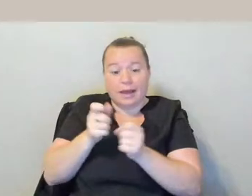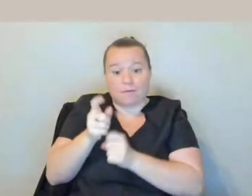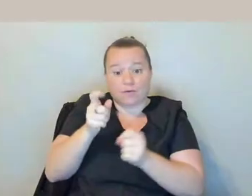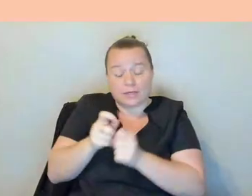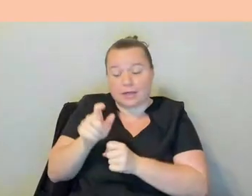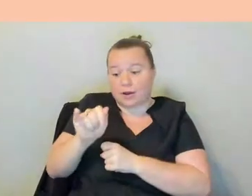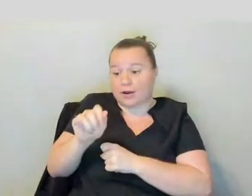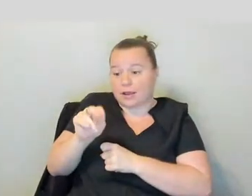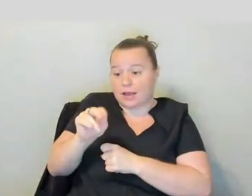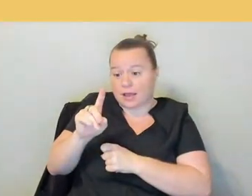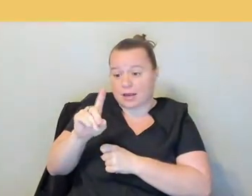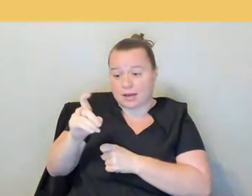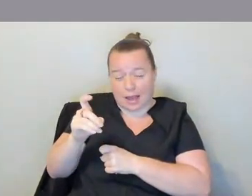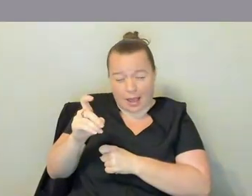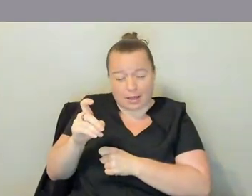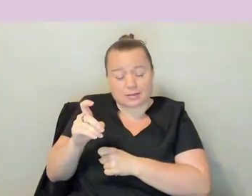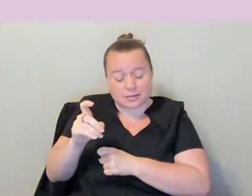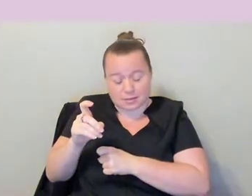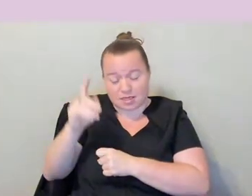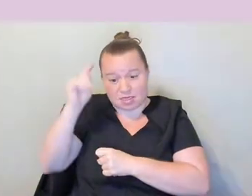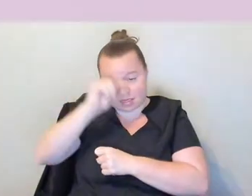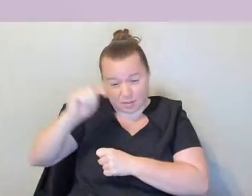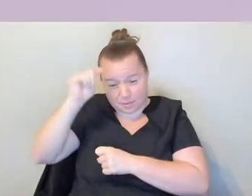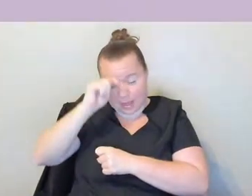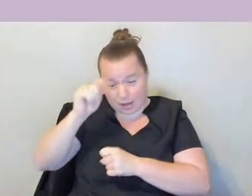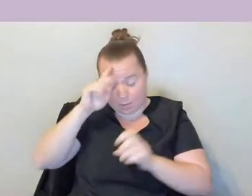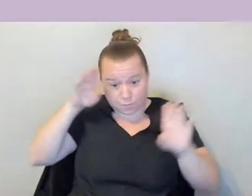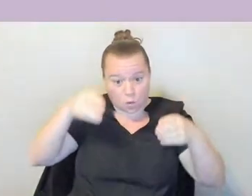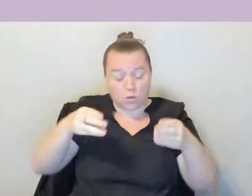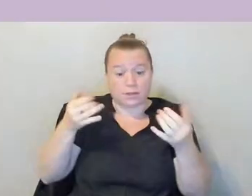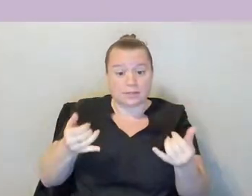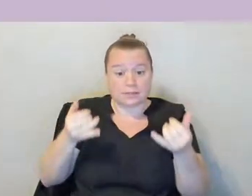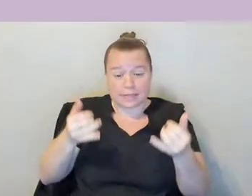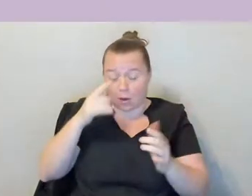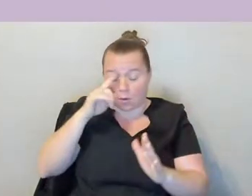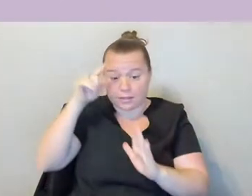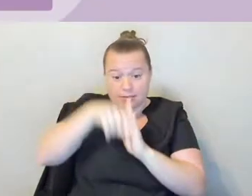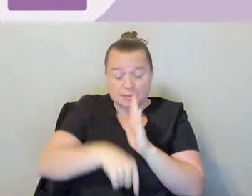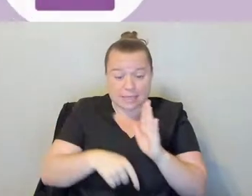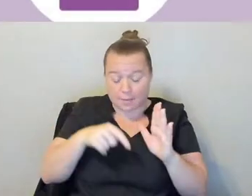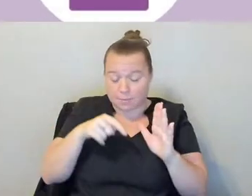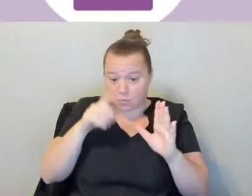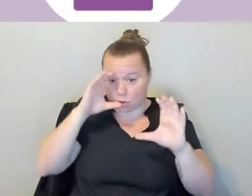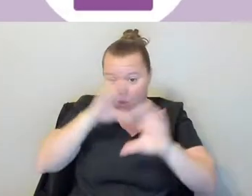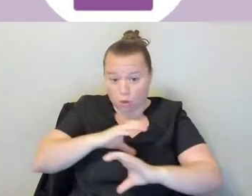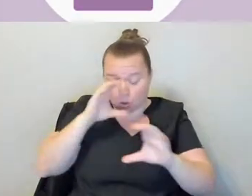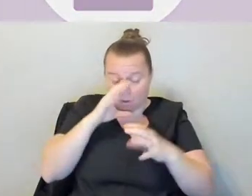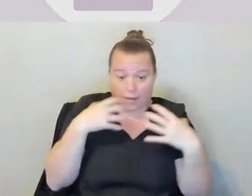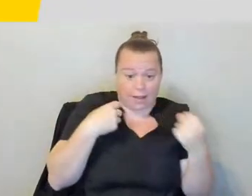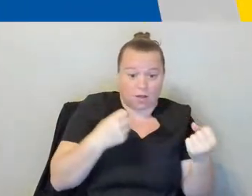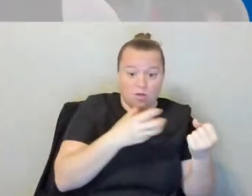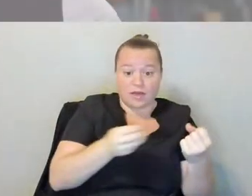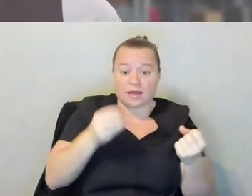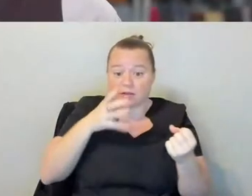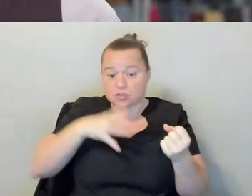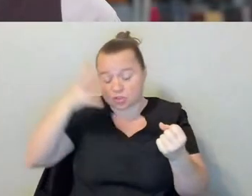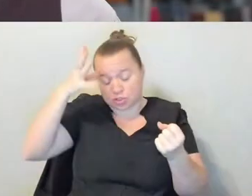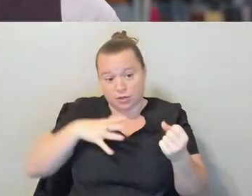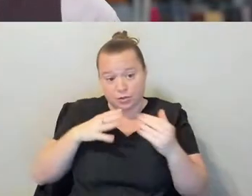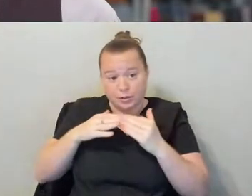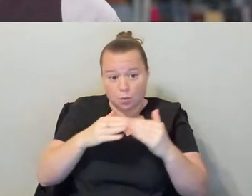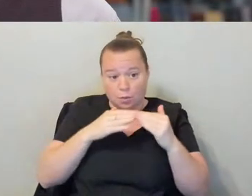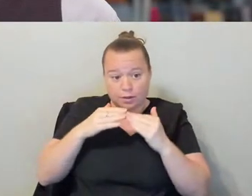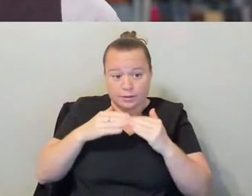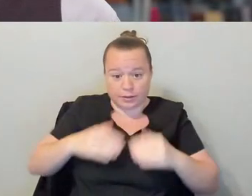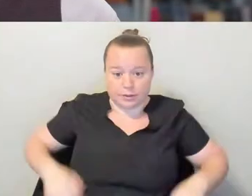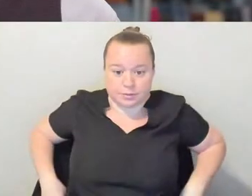thematic focus. This time, we are taking an in-depth look at health and gender equality. As